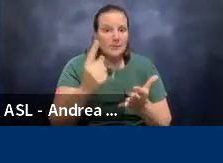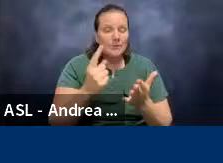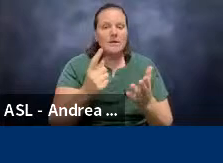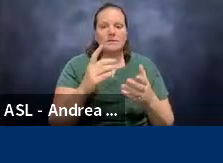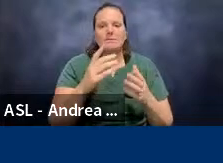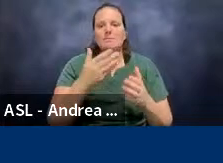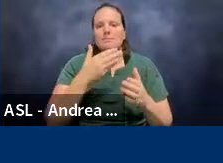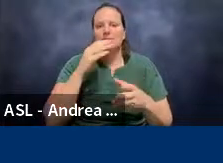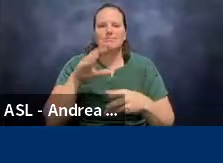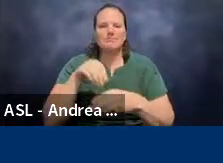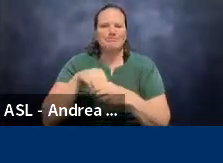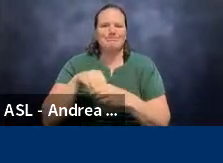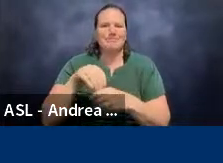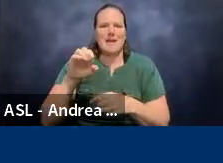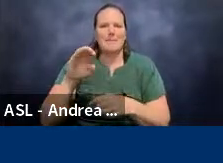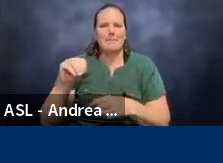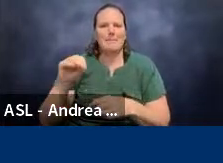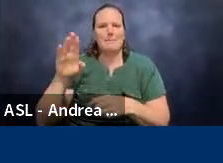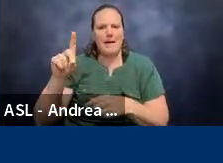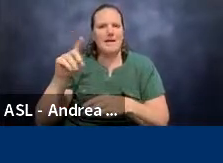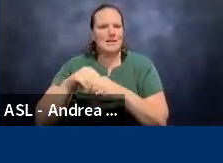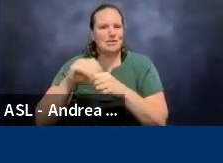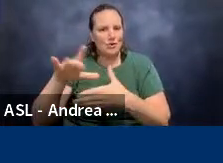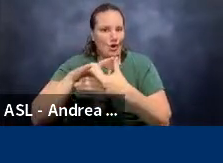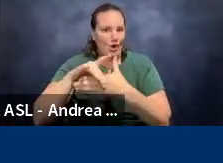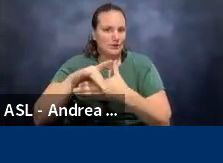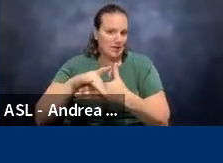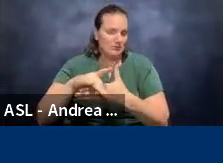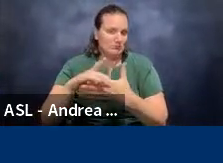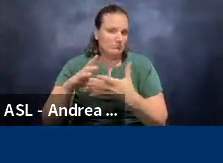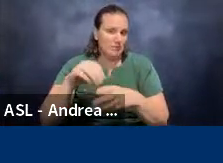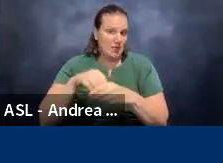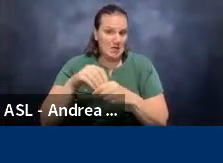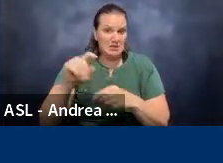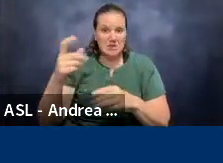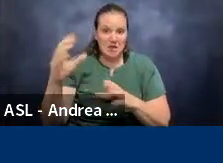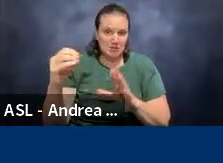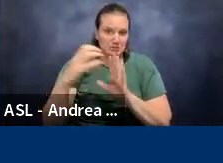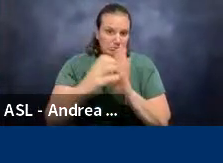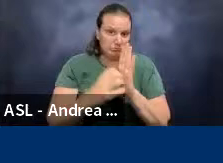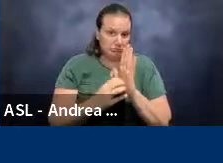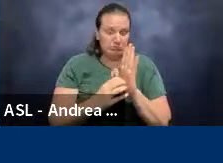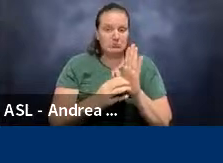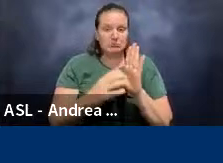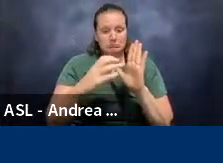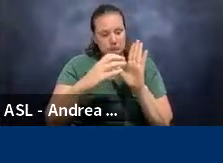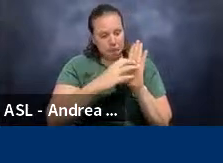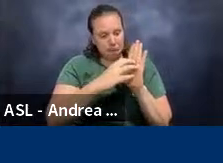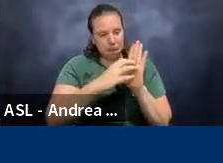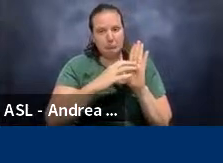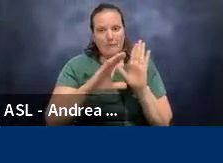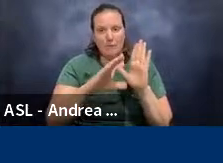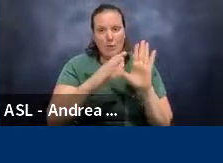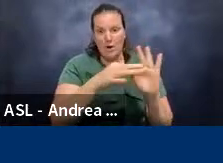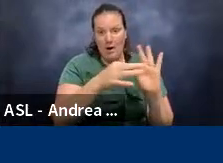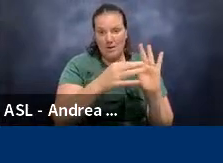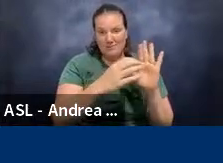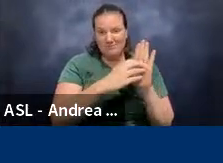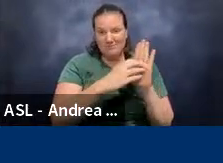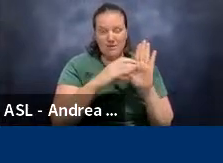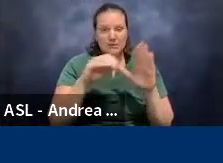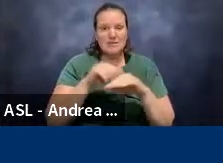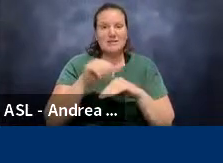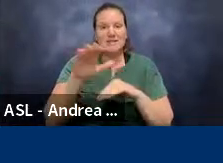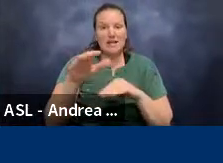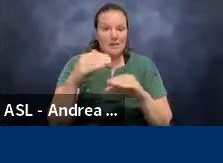is embed it into your content. So within the text of your comment, if you send